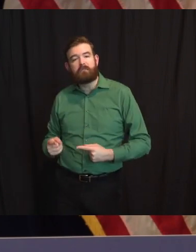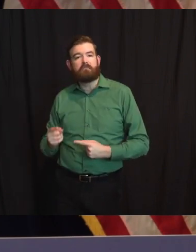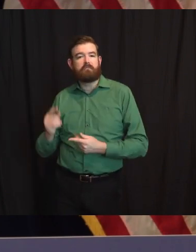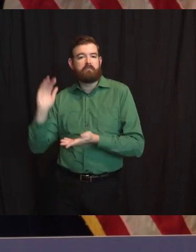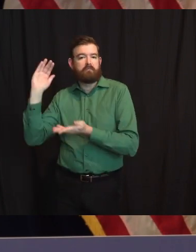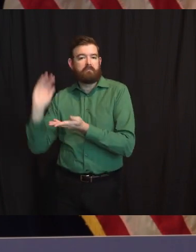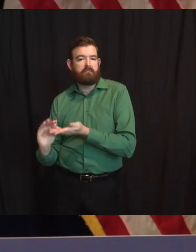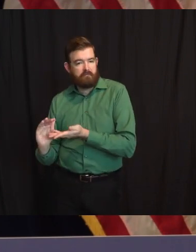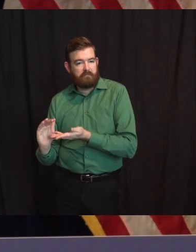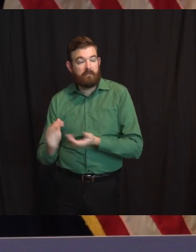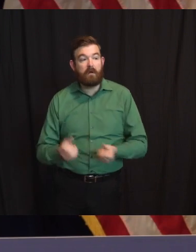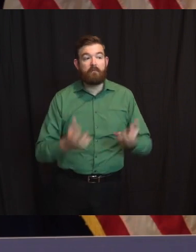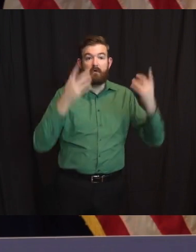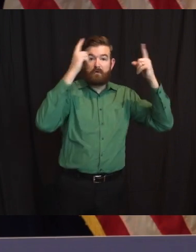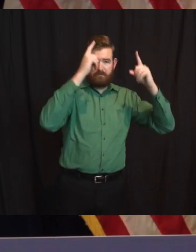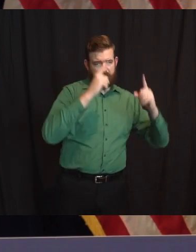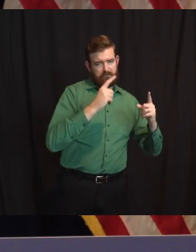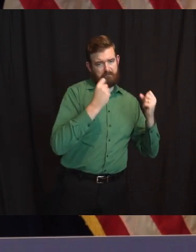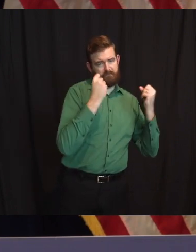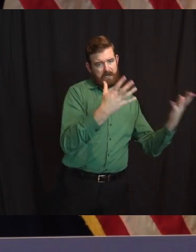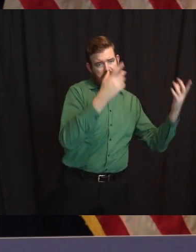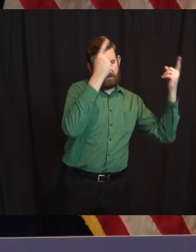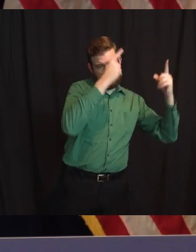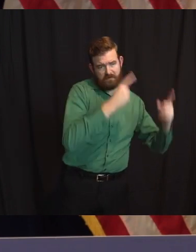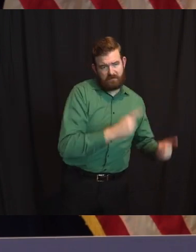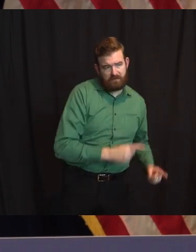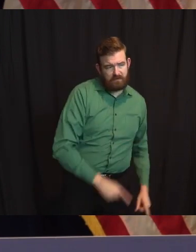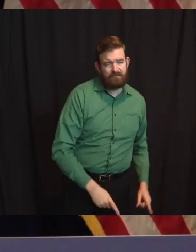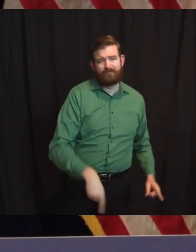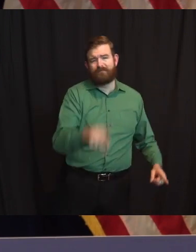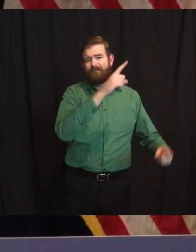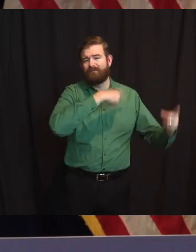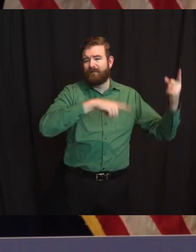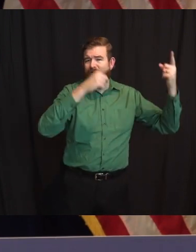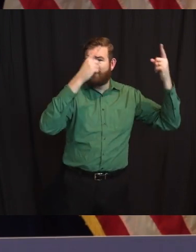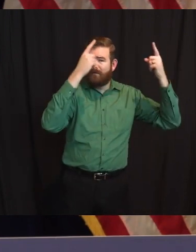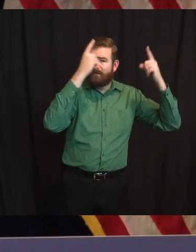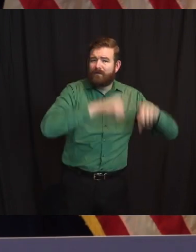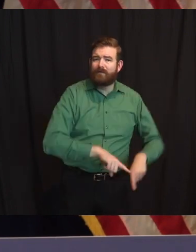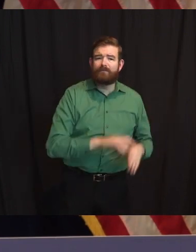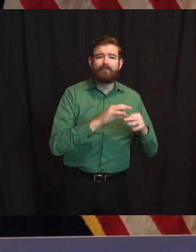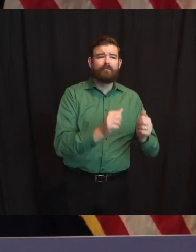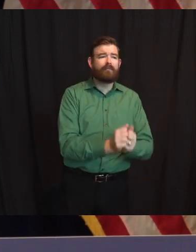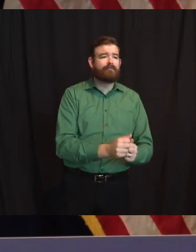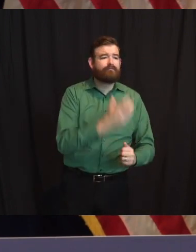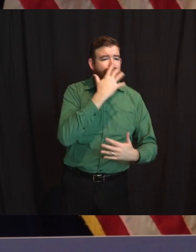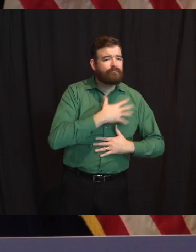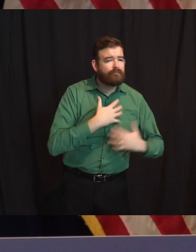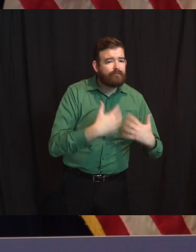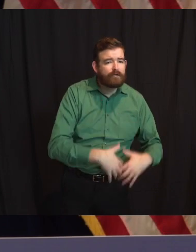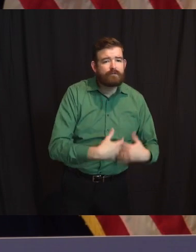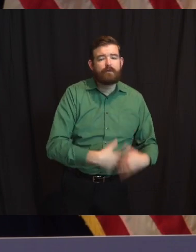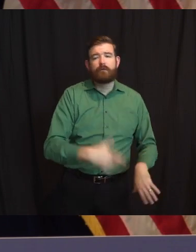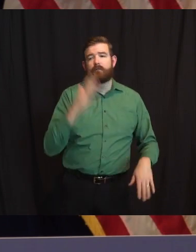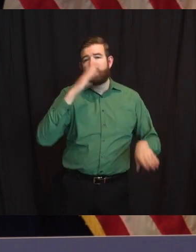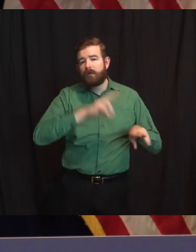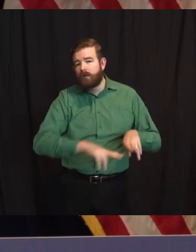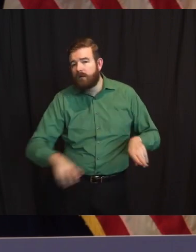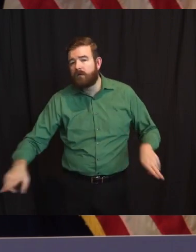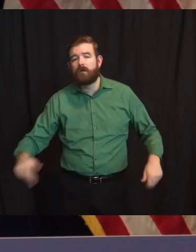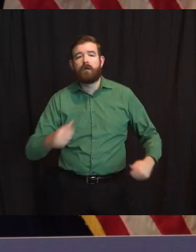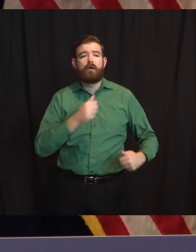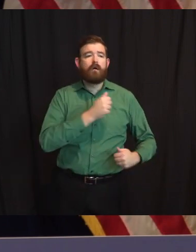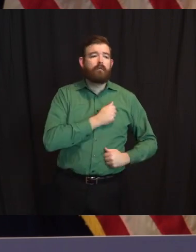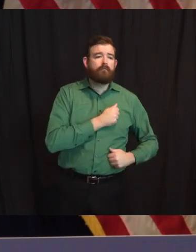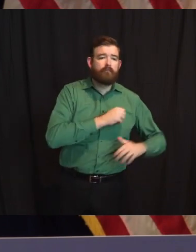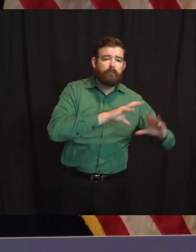on ventilators, beds, testing, Army Corps, not just testing in the FEMA sites, but